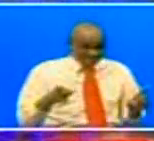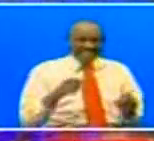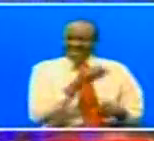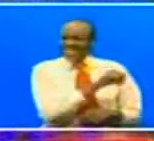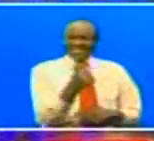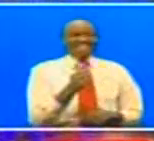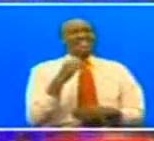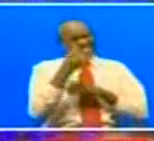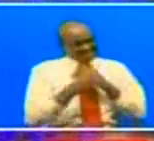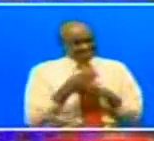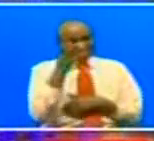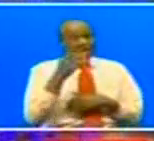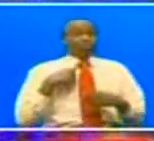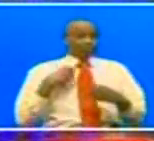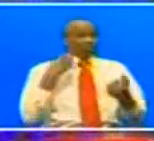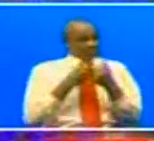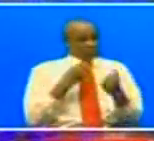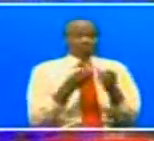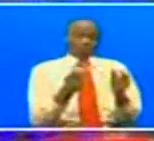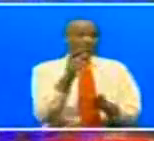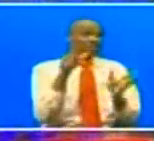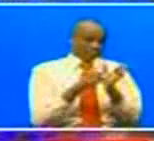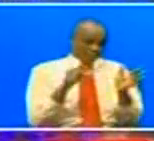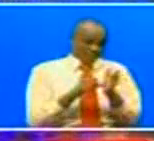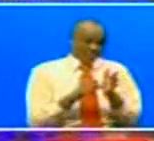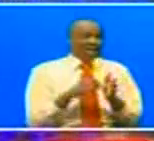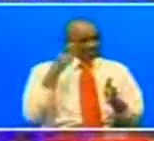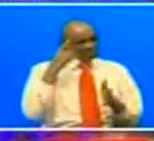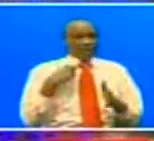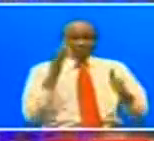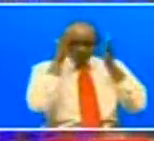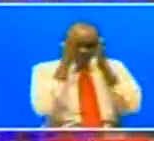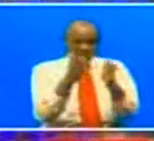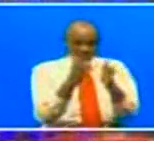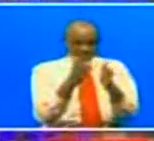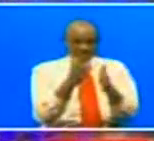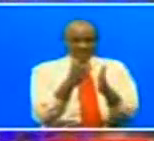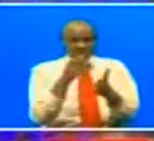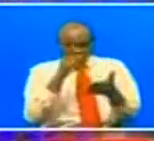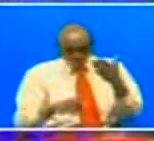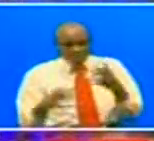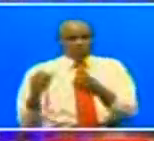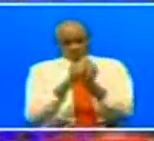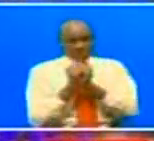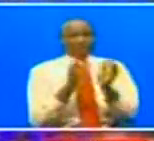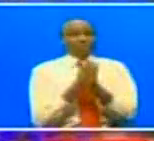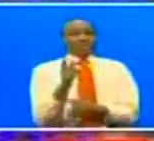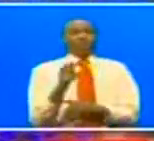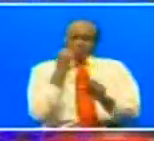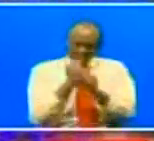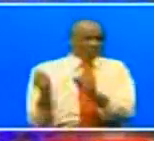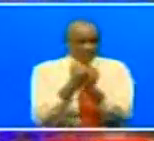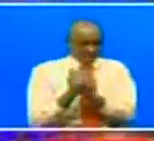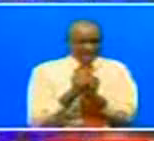in the world would have found this difficult to deal with. And I think what we need to focus on now, it's that sharing point, it's that solidarity, working